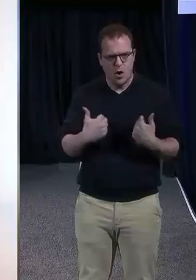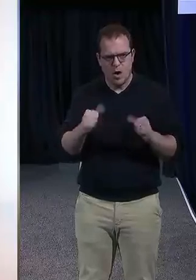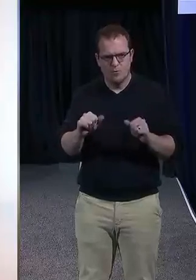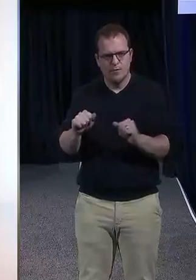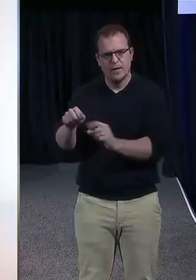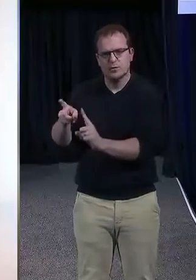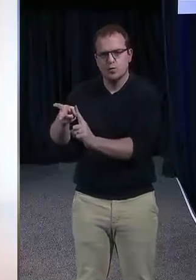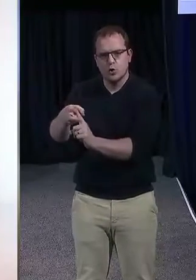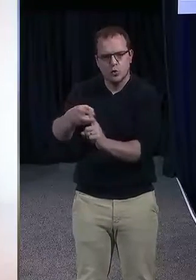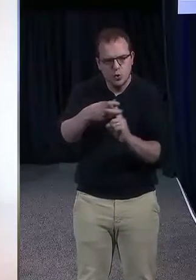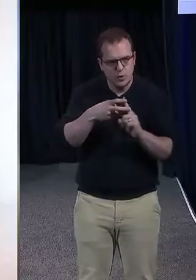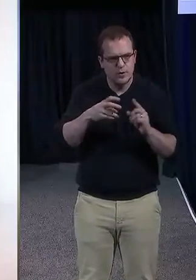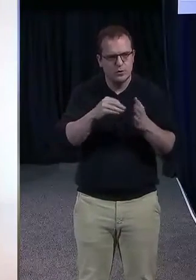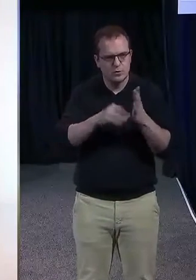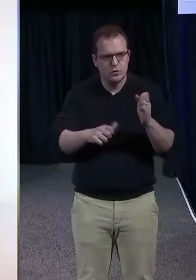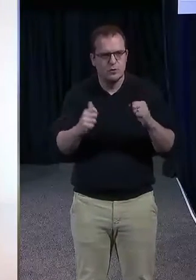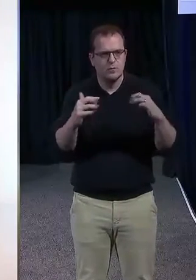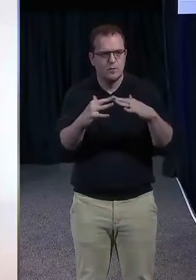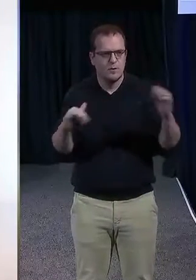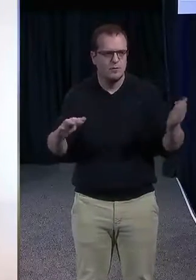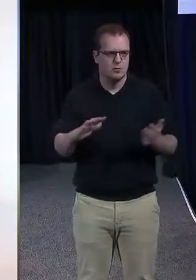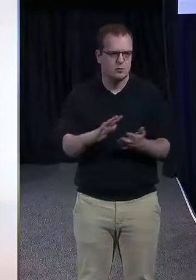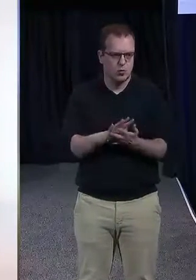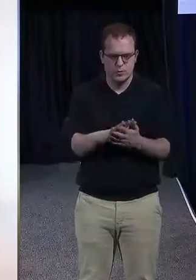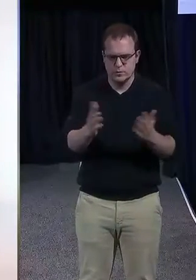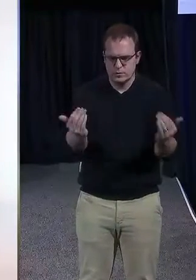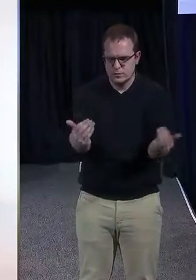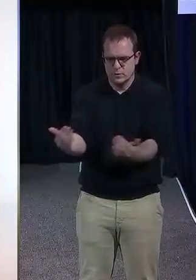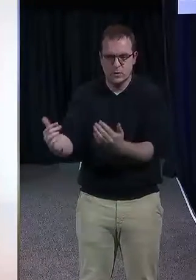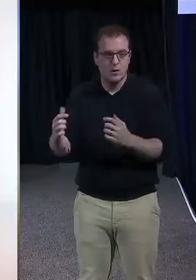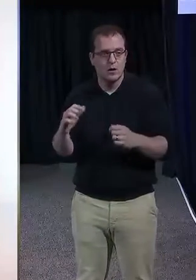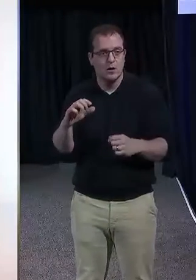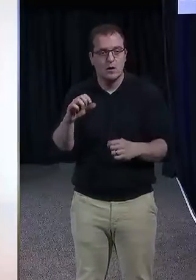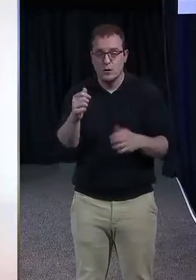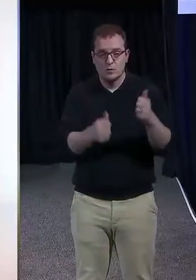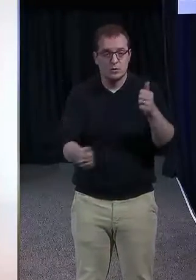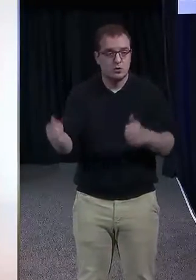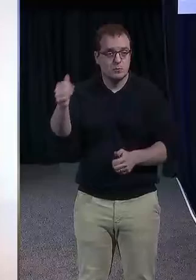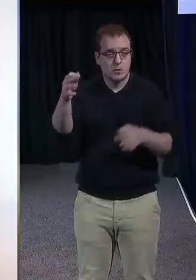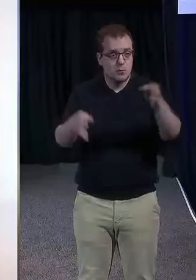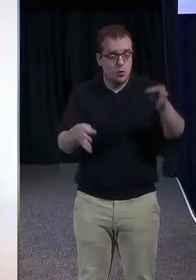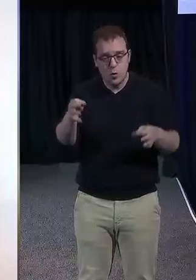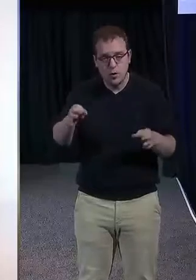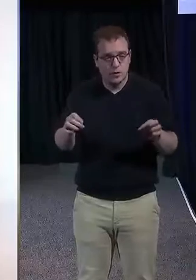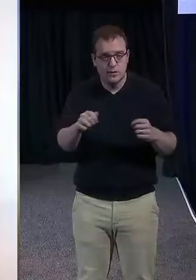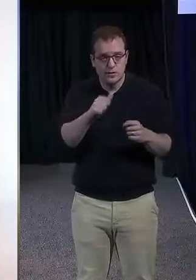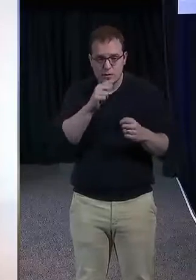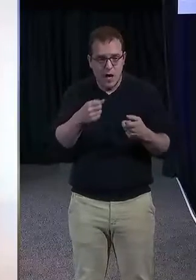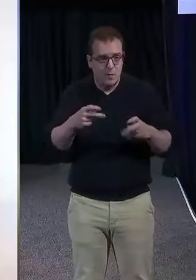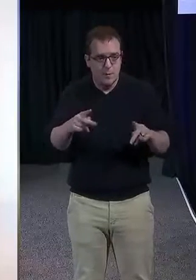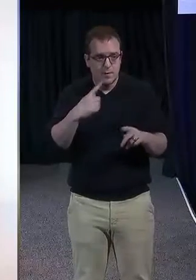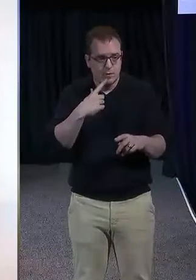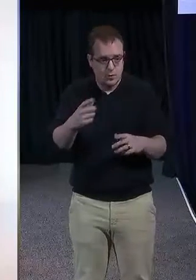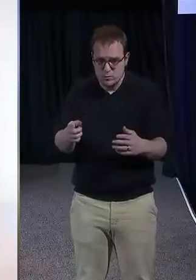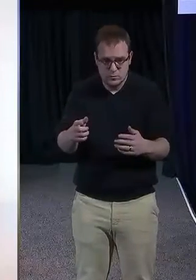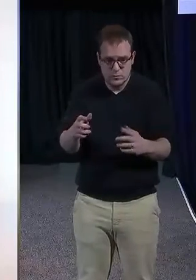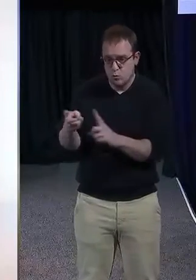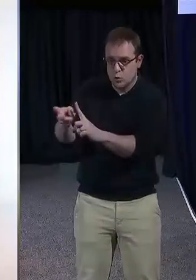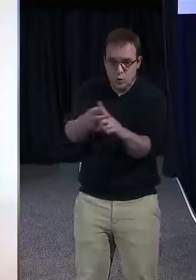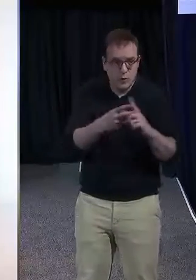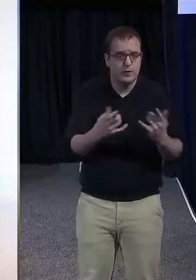recruiting students from diverse groups, because the Supreme Court does not prohibit us from doing